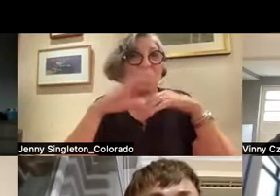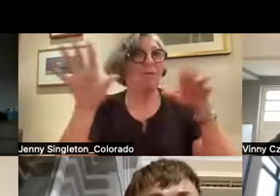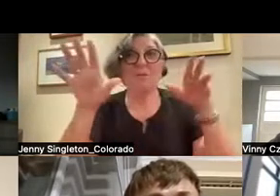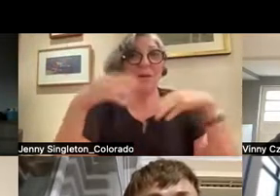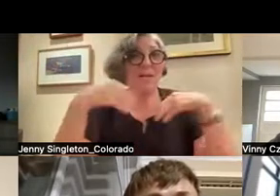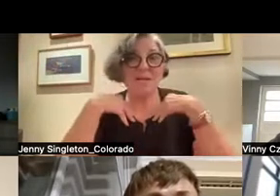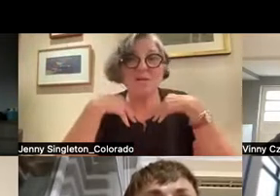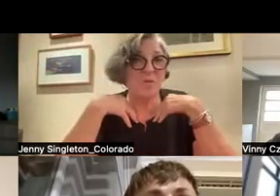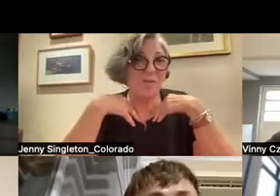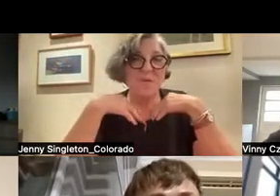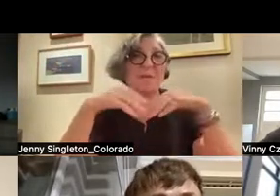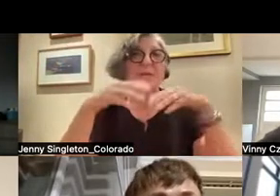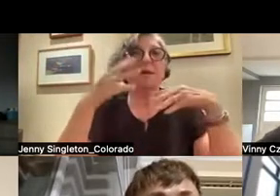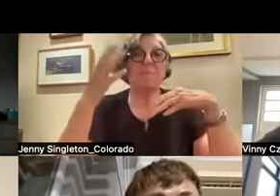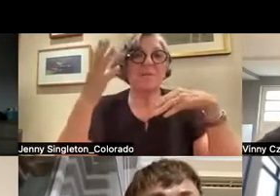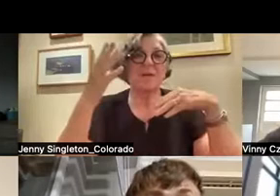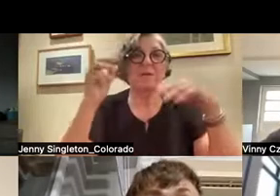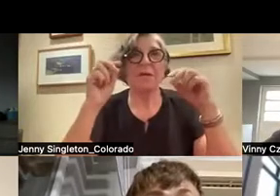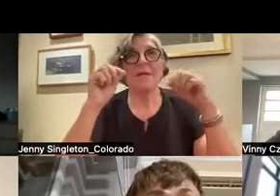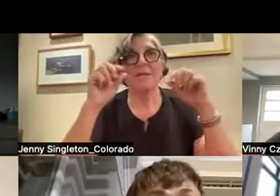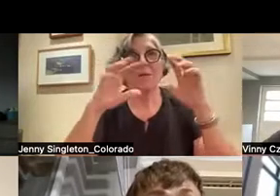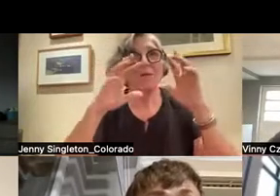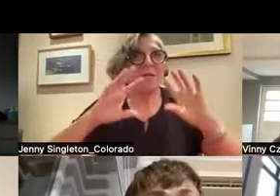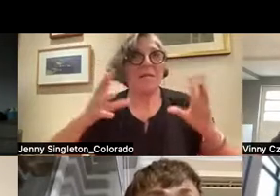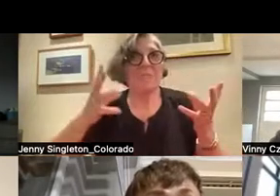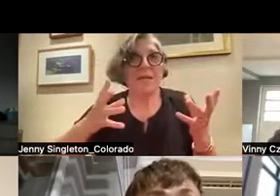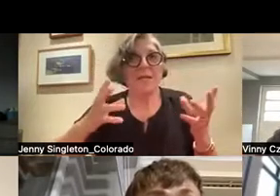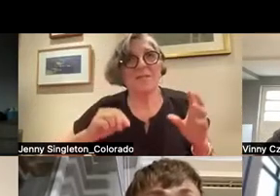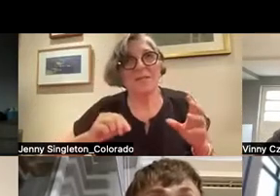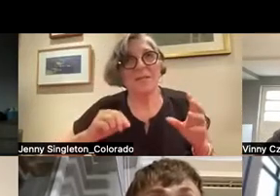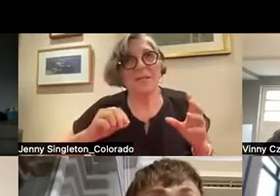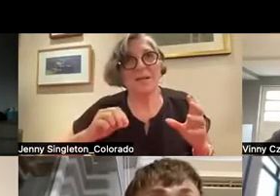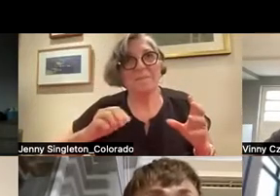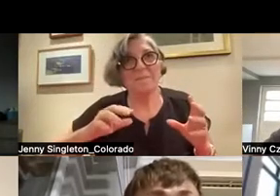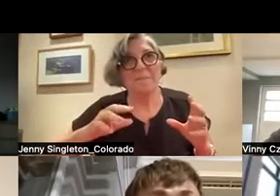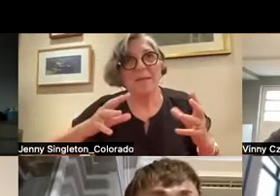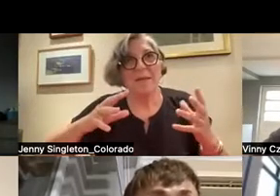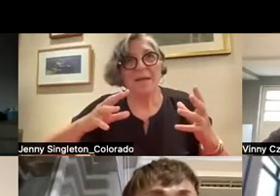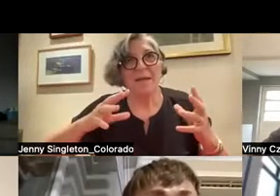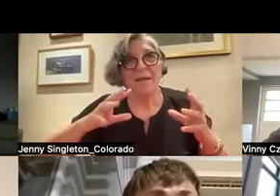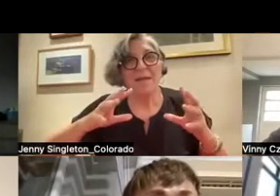is so unintelligible to me. So it really depends on,